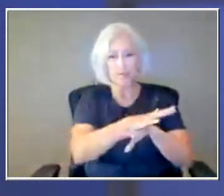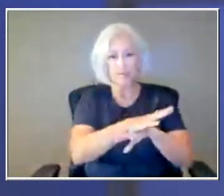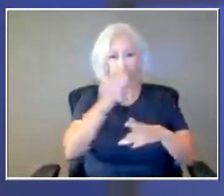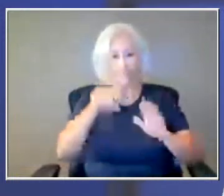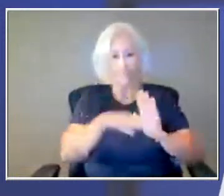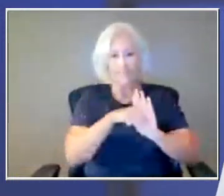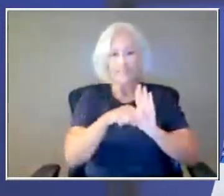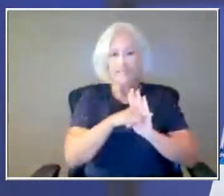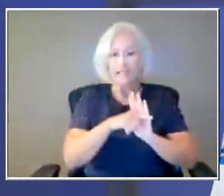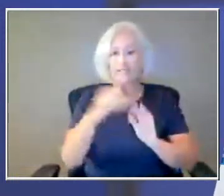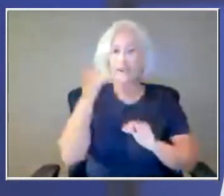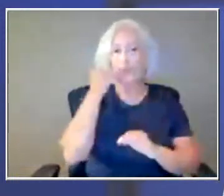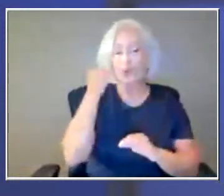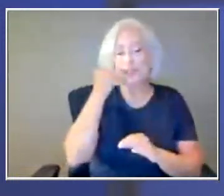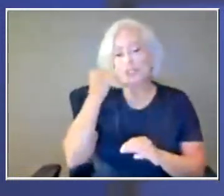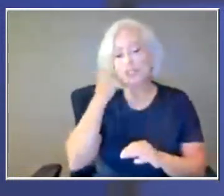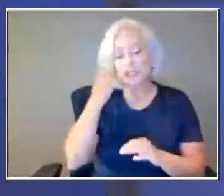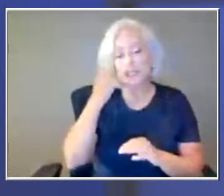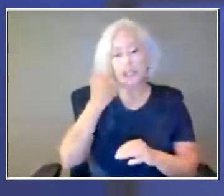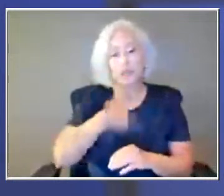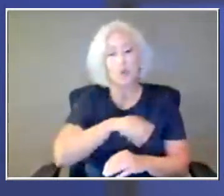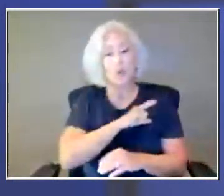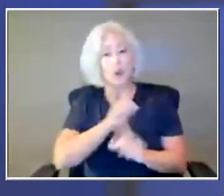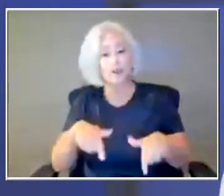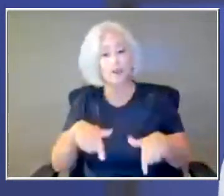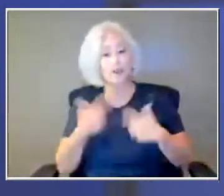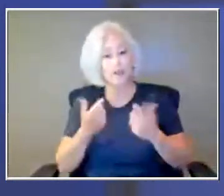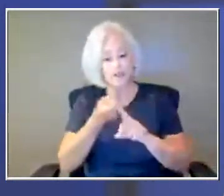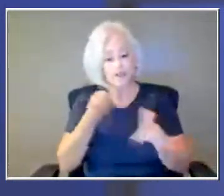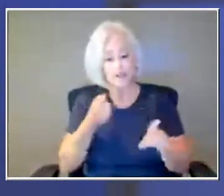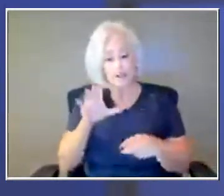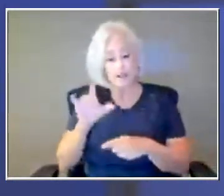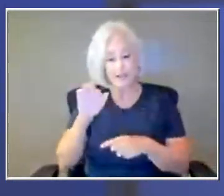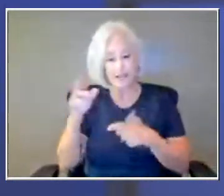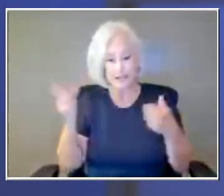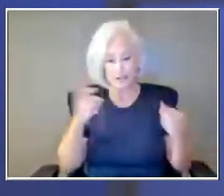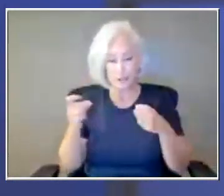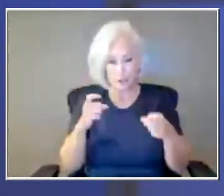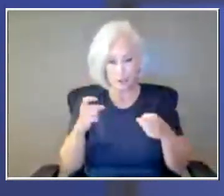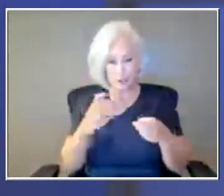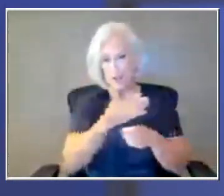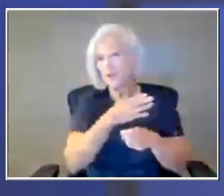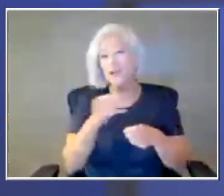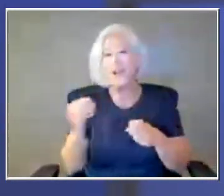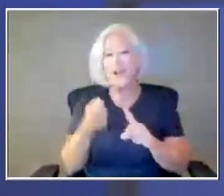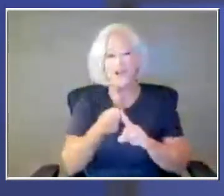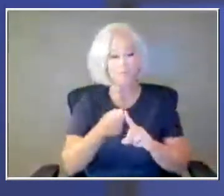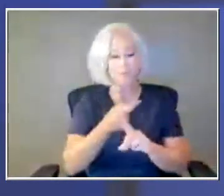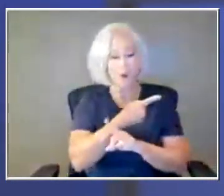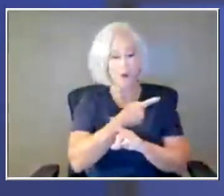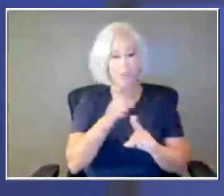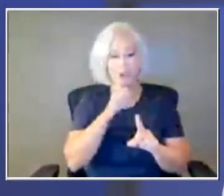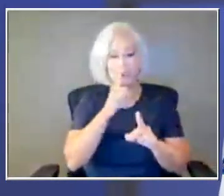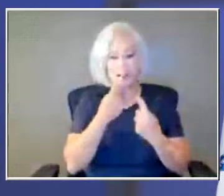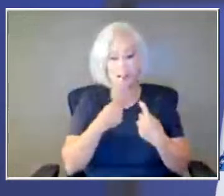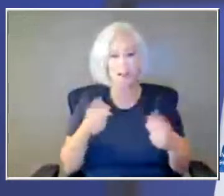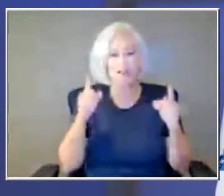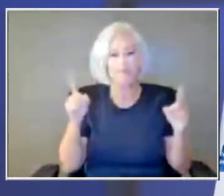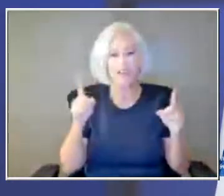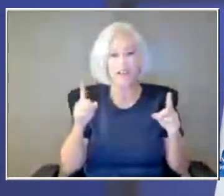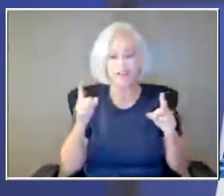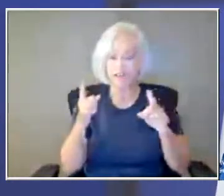by cancer control, but also the specificity, so there are a few of these off-target effects, is just superior with Pluvicto in a number